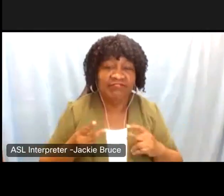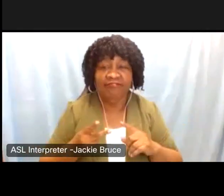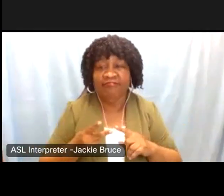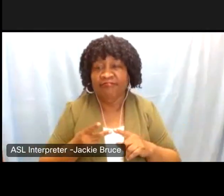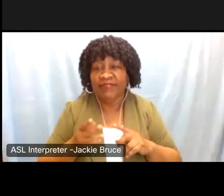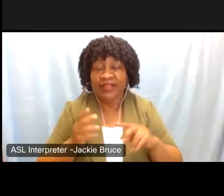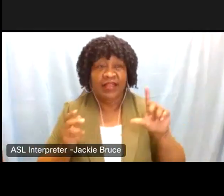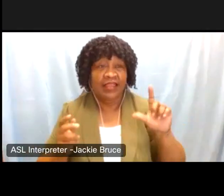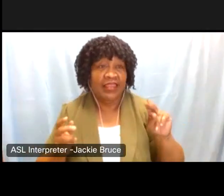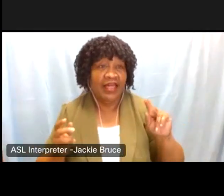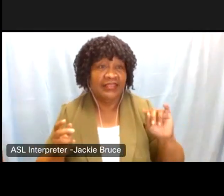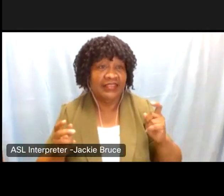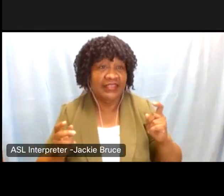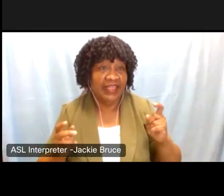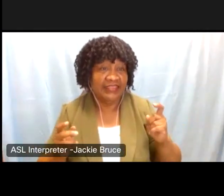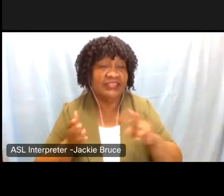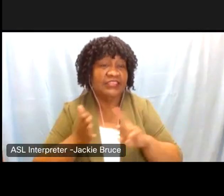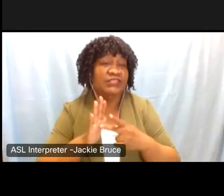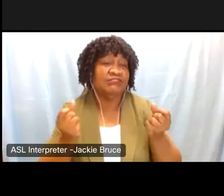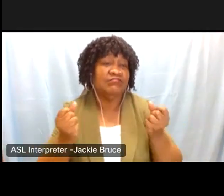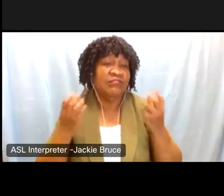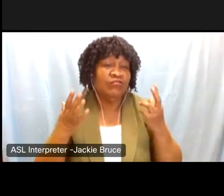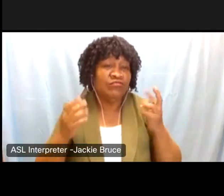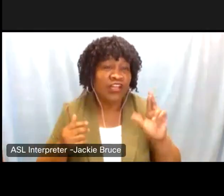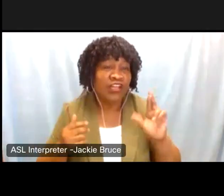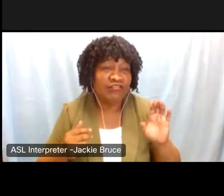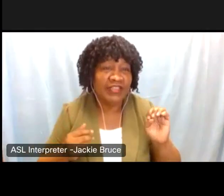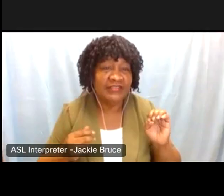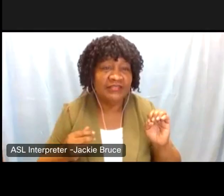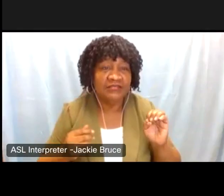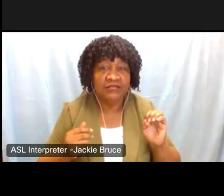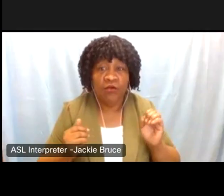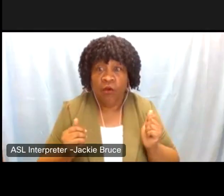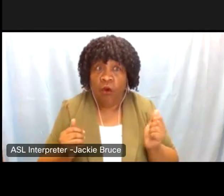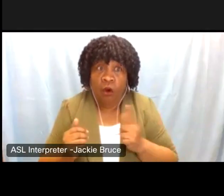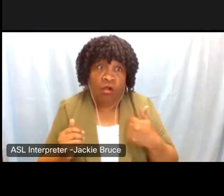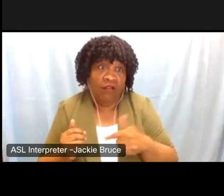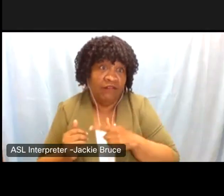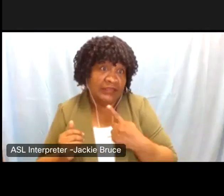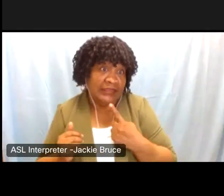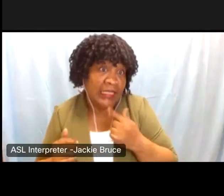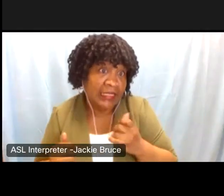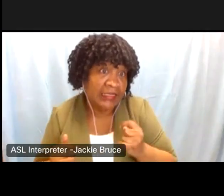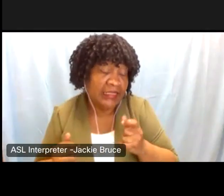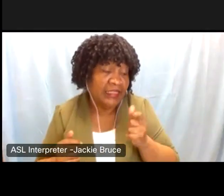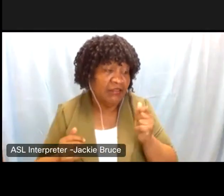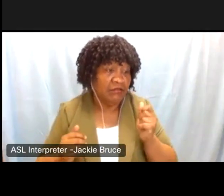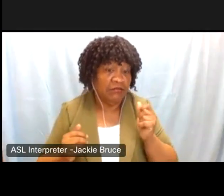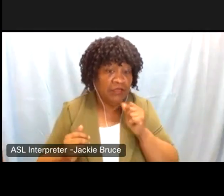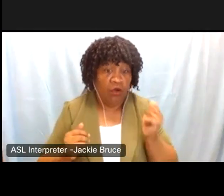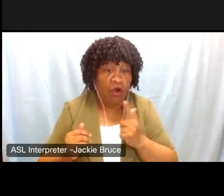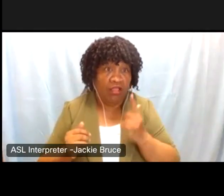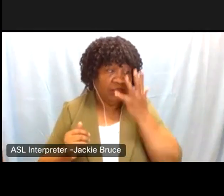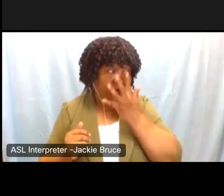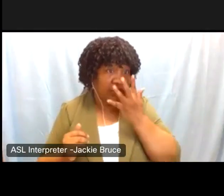definition, Latinx are multiracial. Not all of us may acknowledge it, not all of us look it.